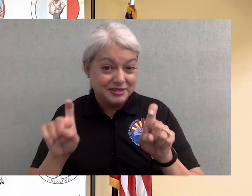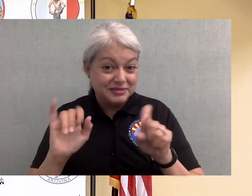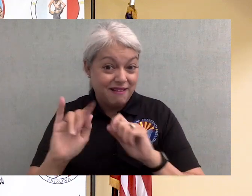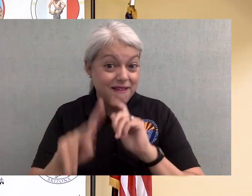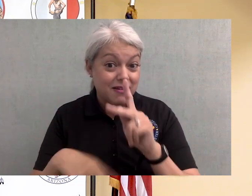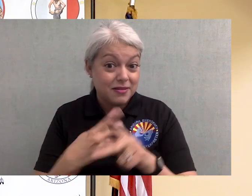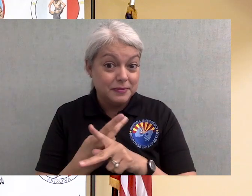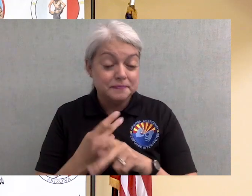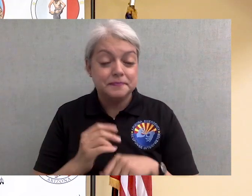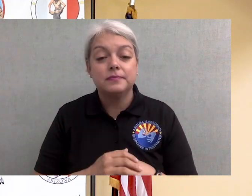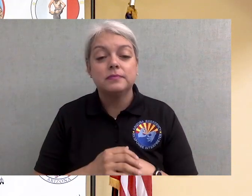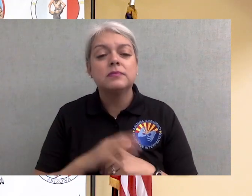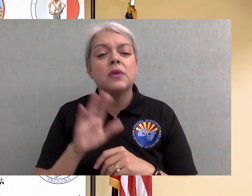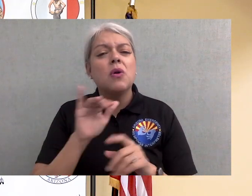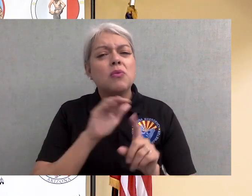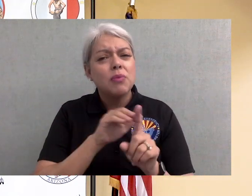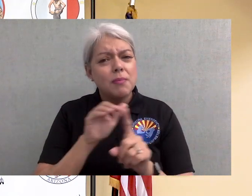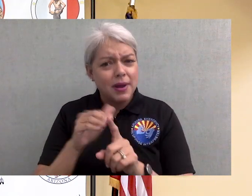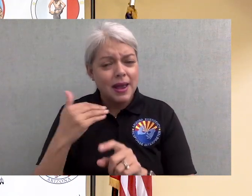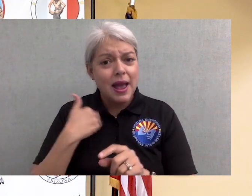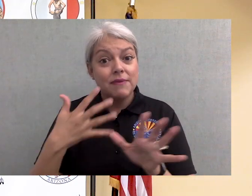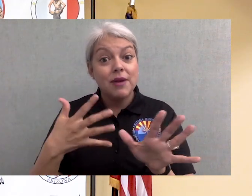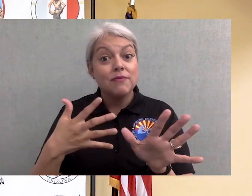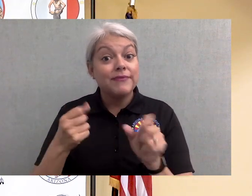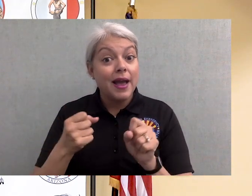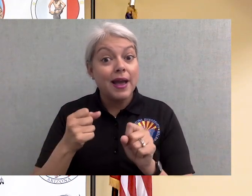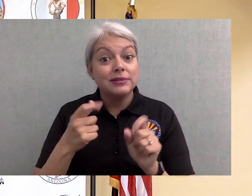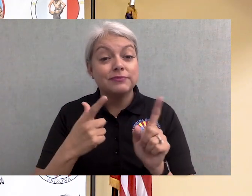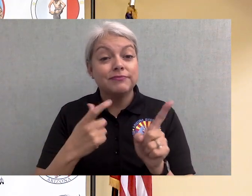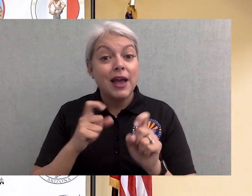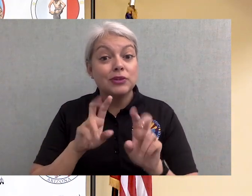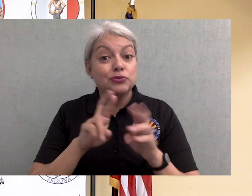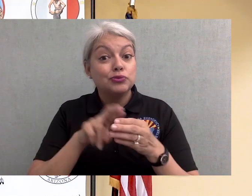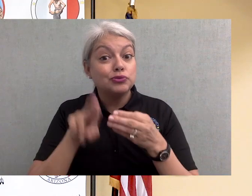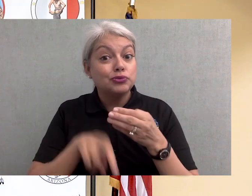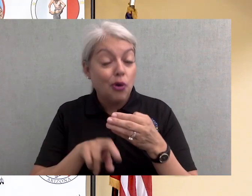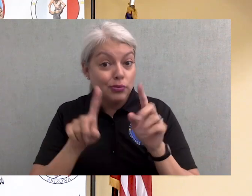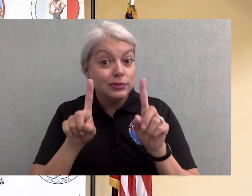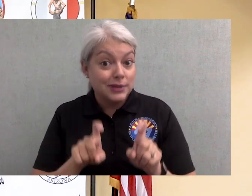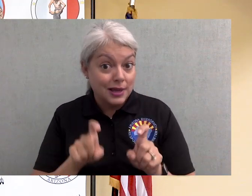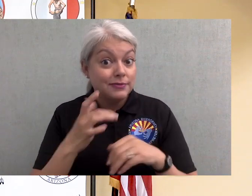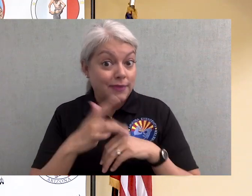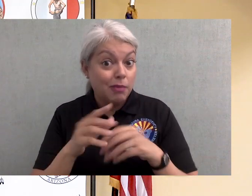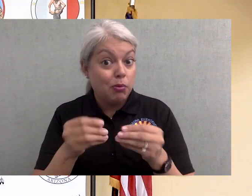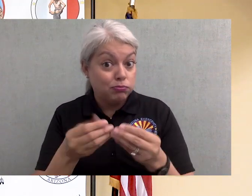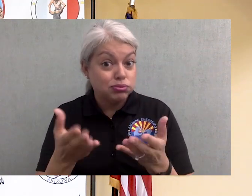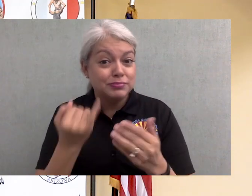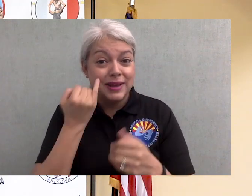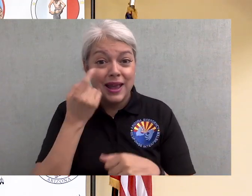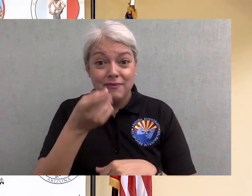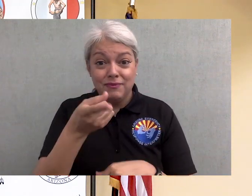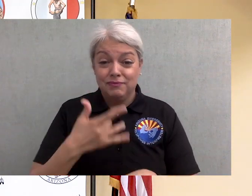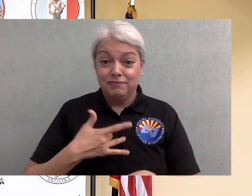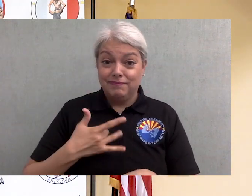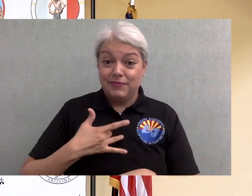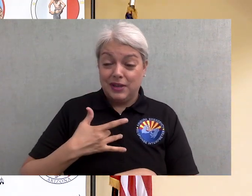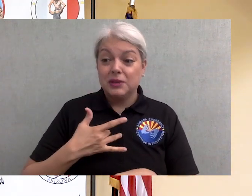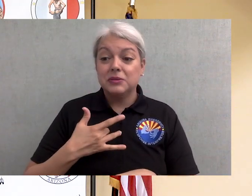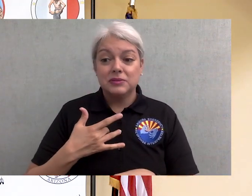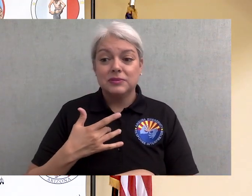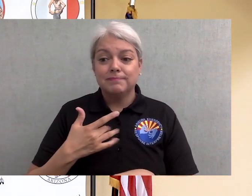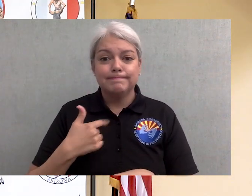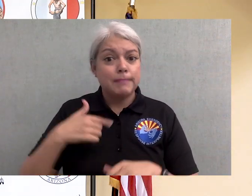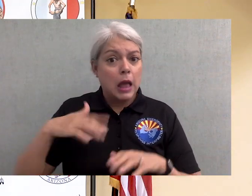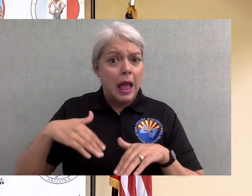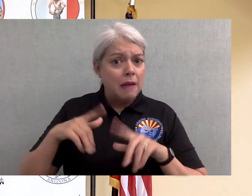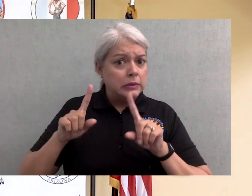test available now. So if you feel that you haven't been tested, or you need to be tested,